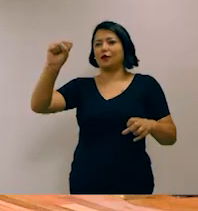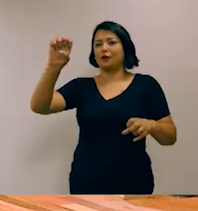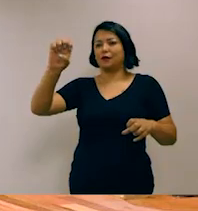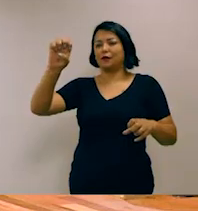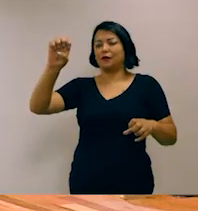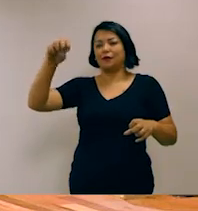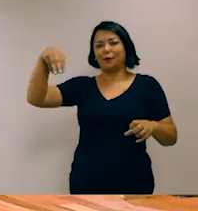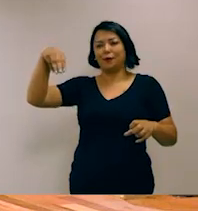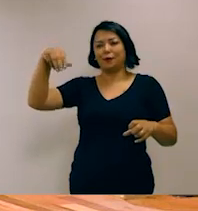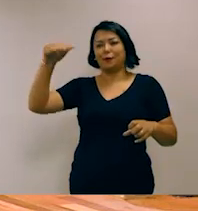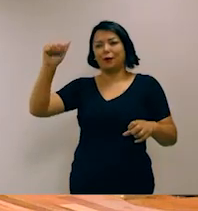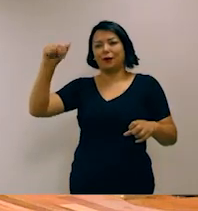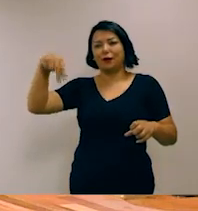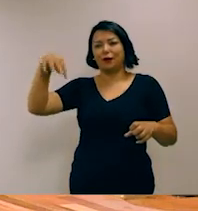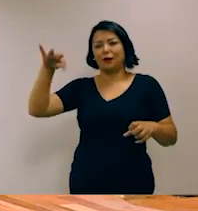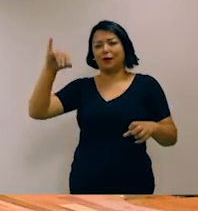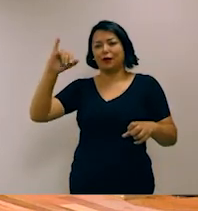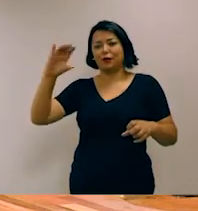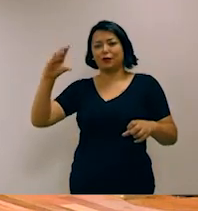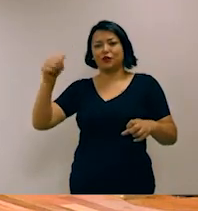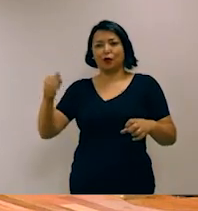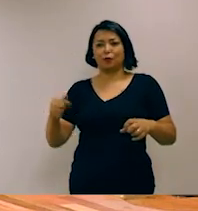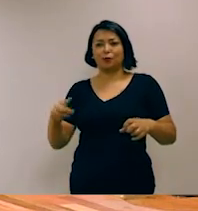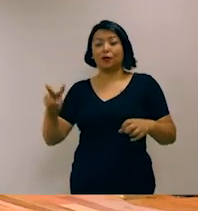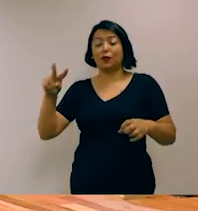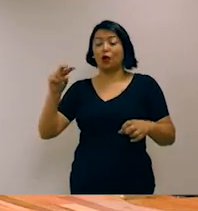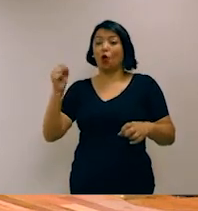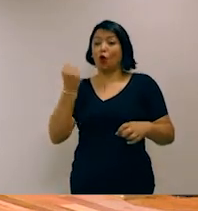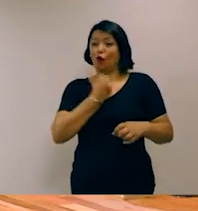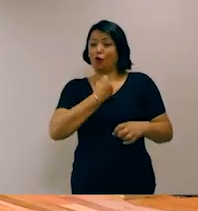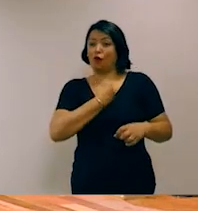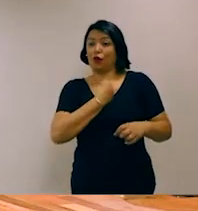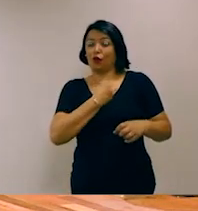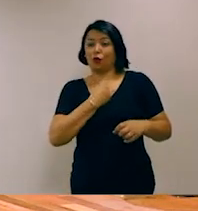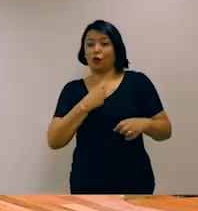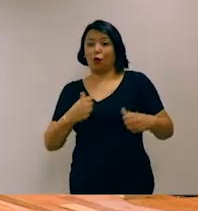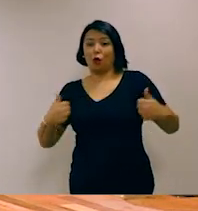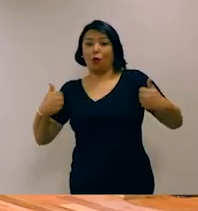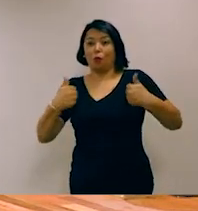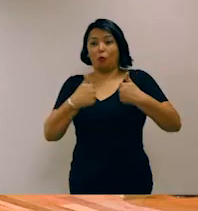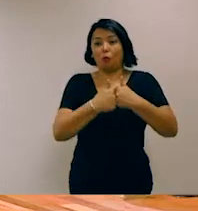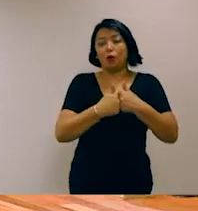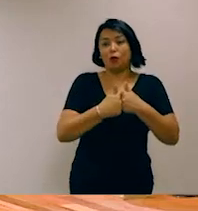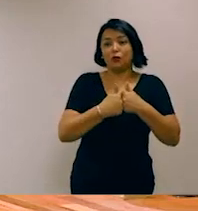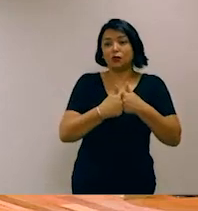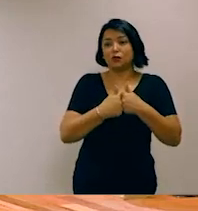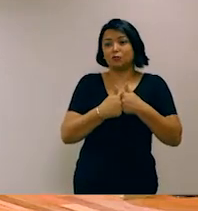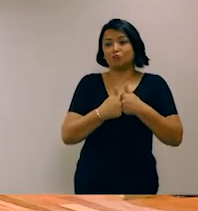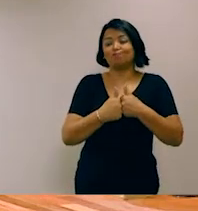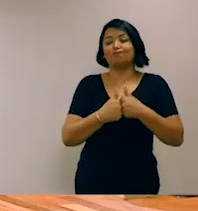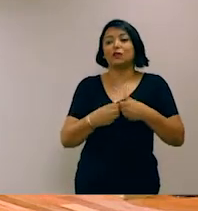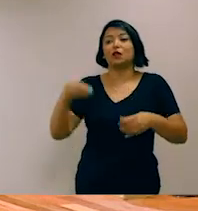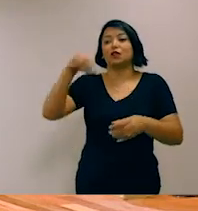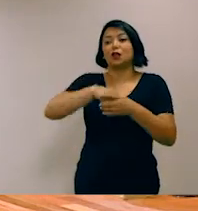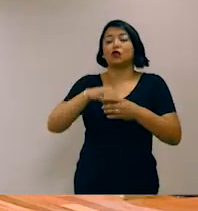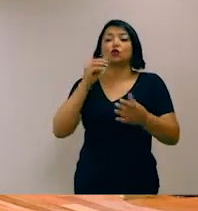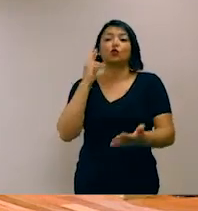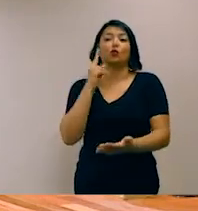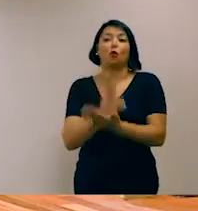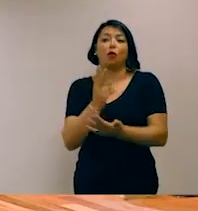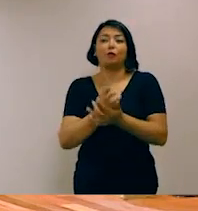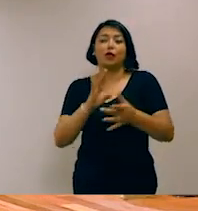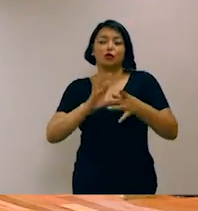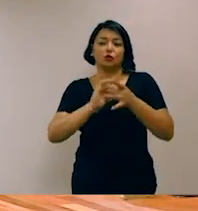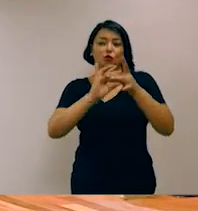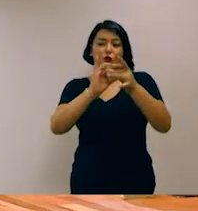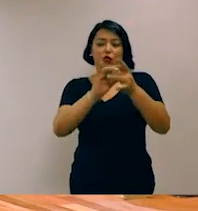vectors are, they are within the same context. Vectors that are farther away, they discuss different topics. This